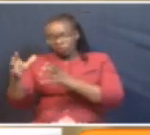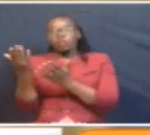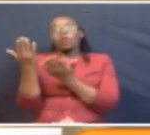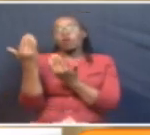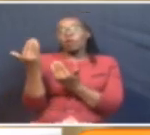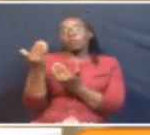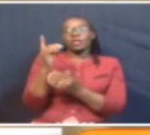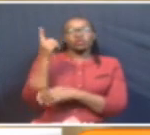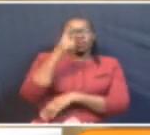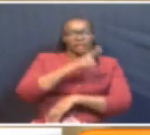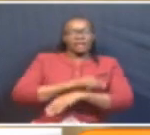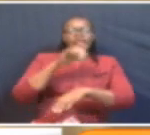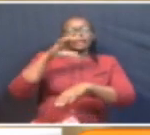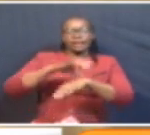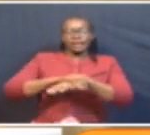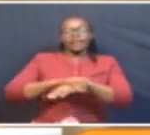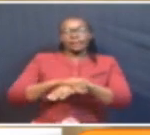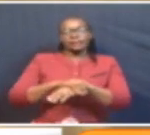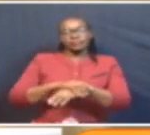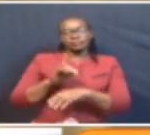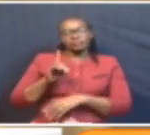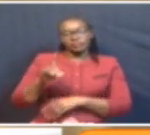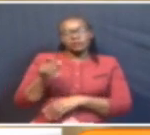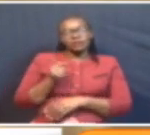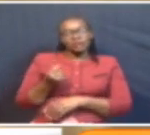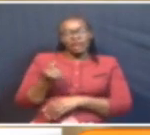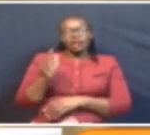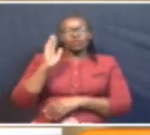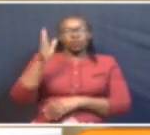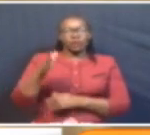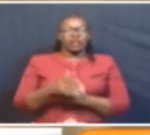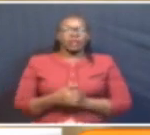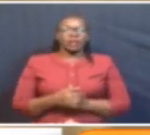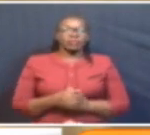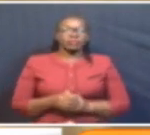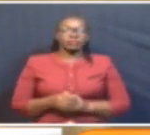watampata Saadia akiwa salama salmin. Sau Mwadime, Citizen Nipasha.